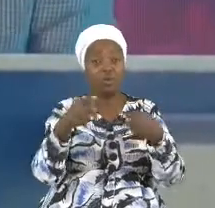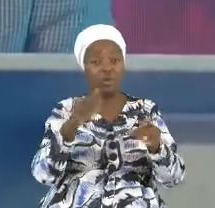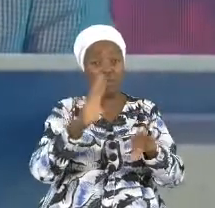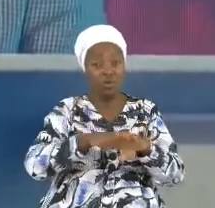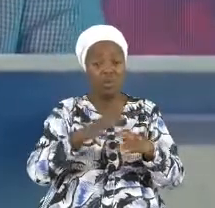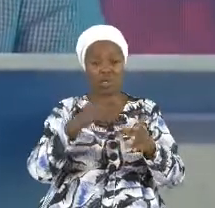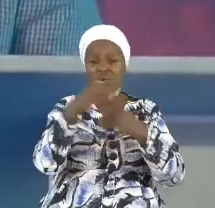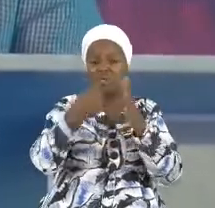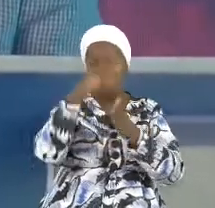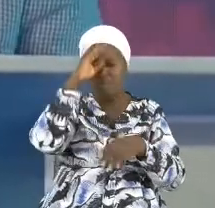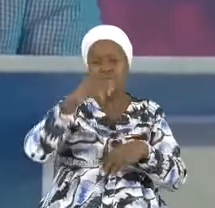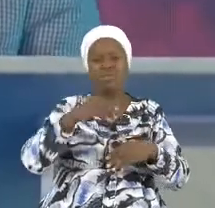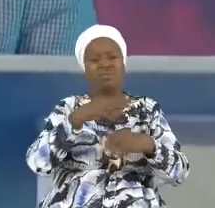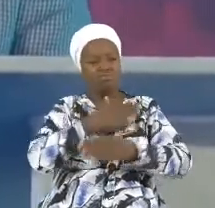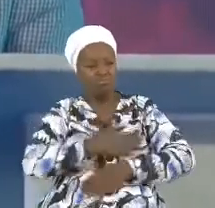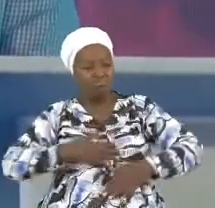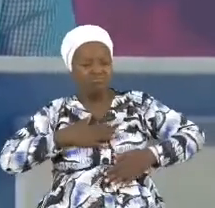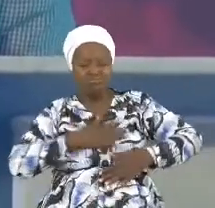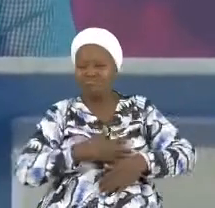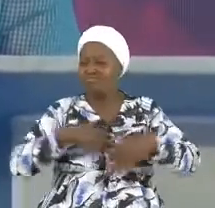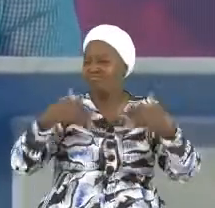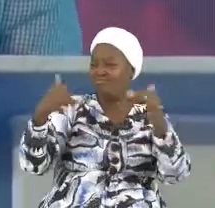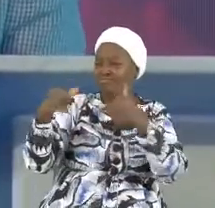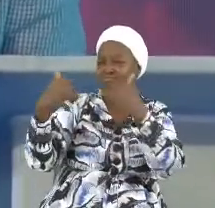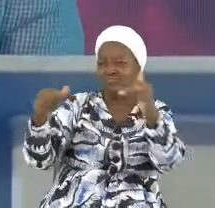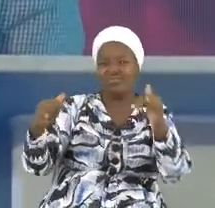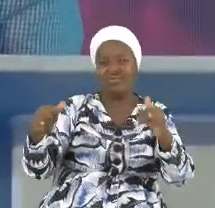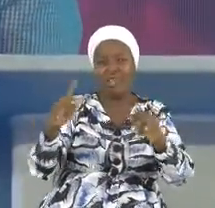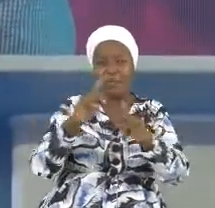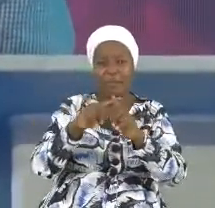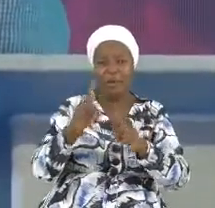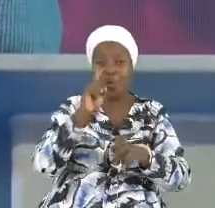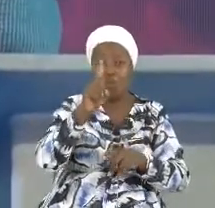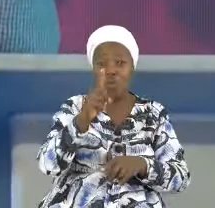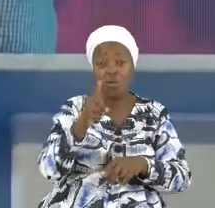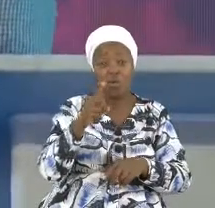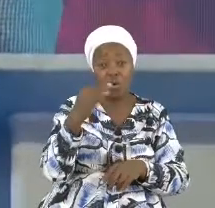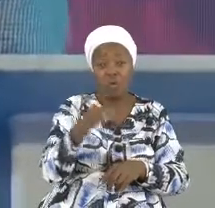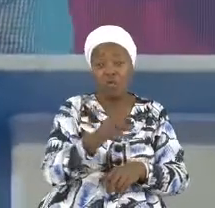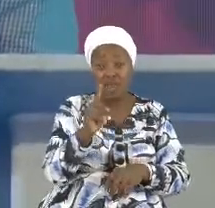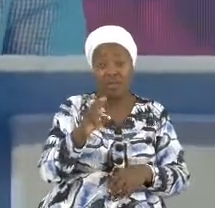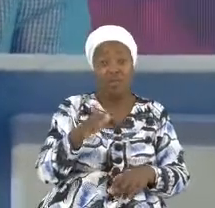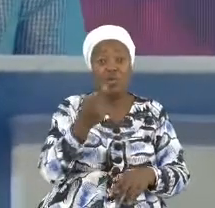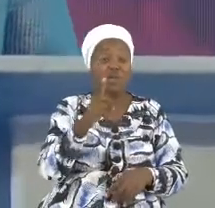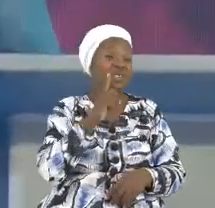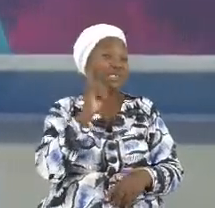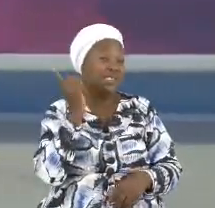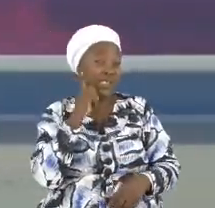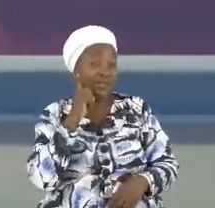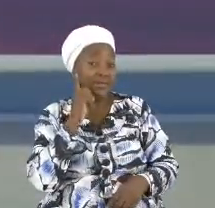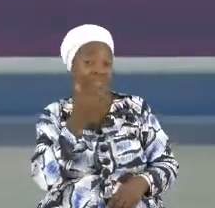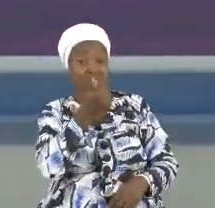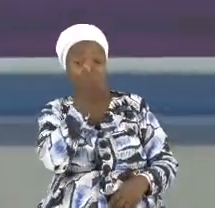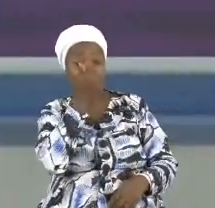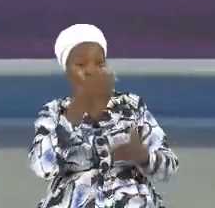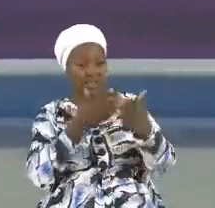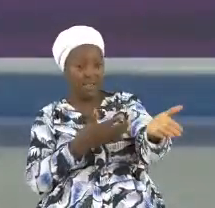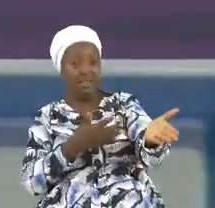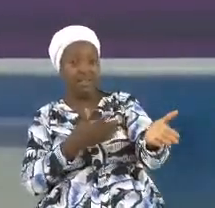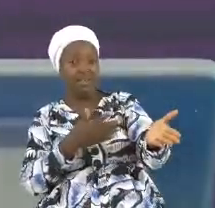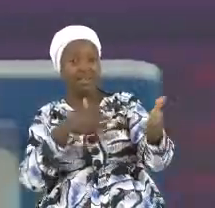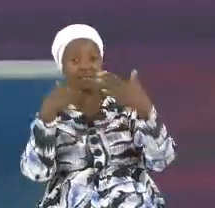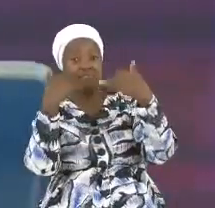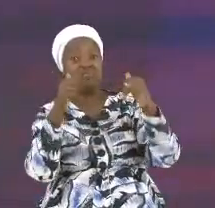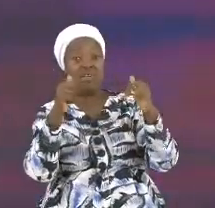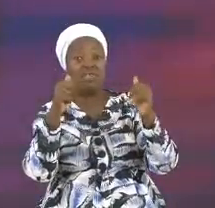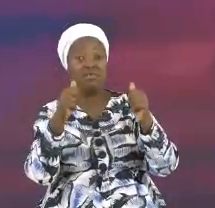them, there was one deaf and dumb boy playing the football with the other kids.